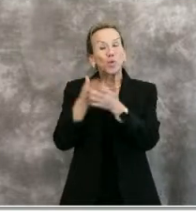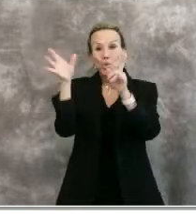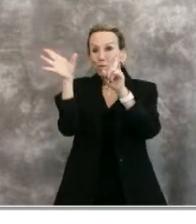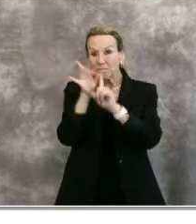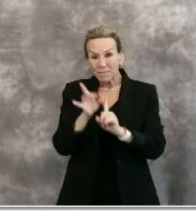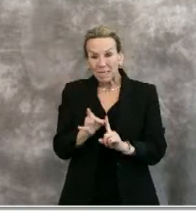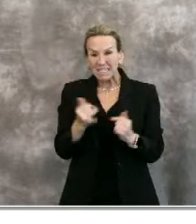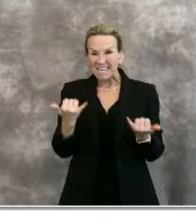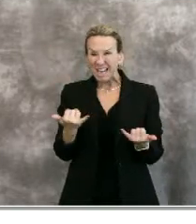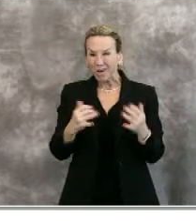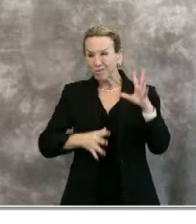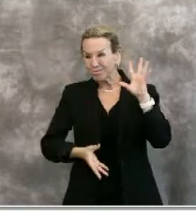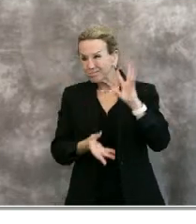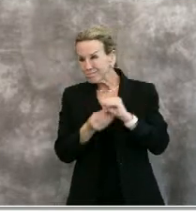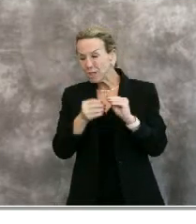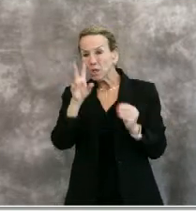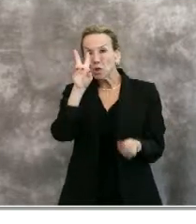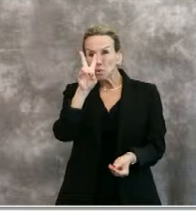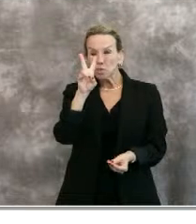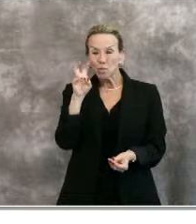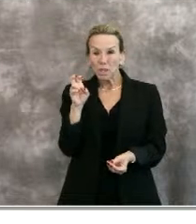at